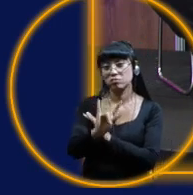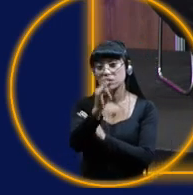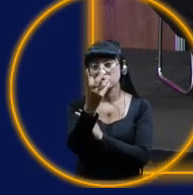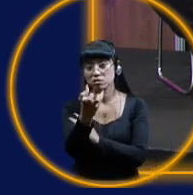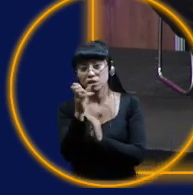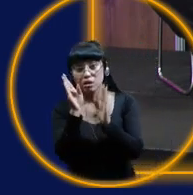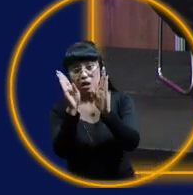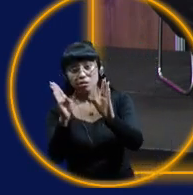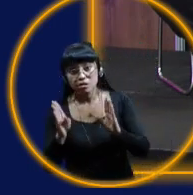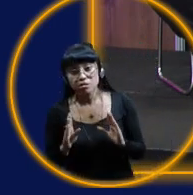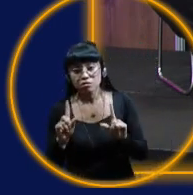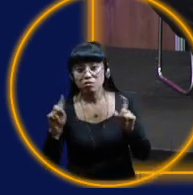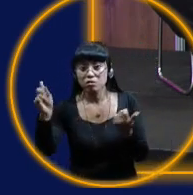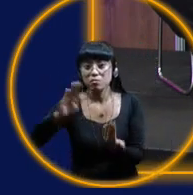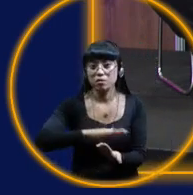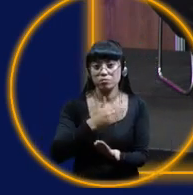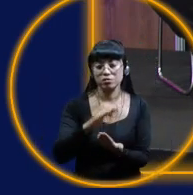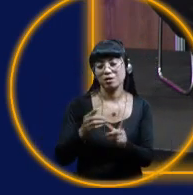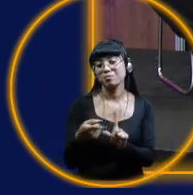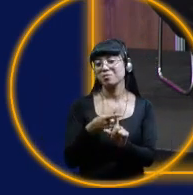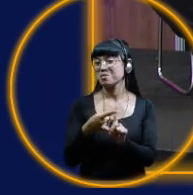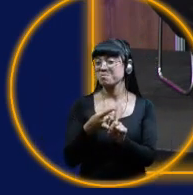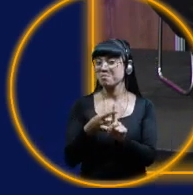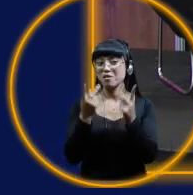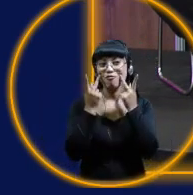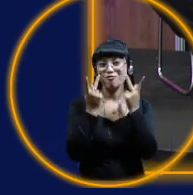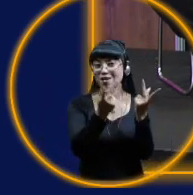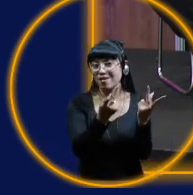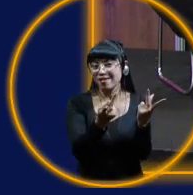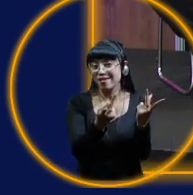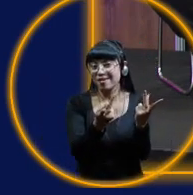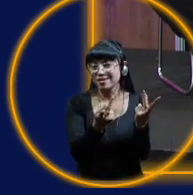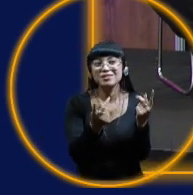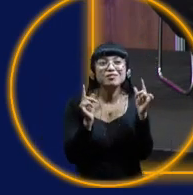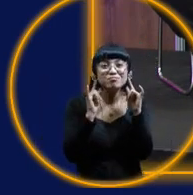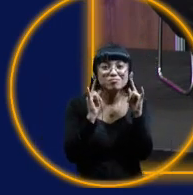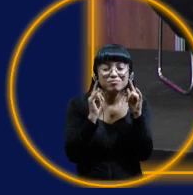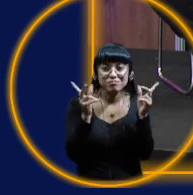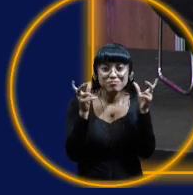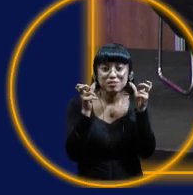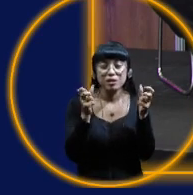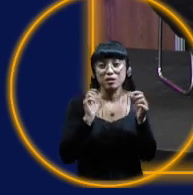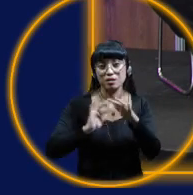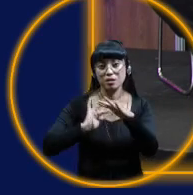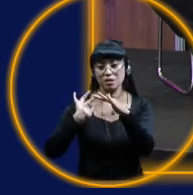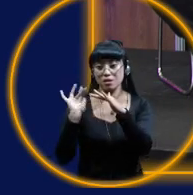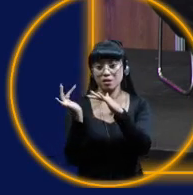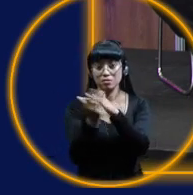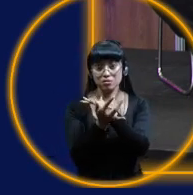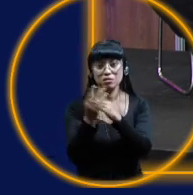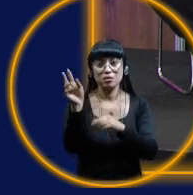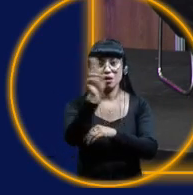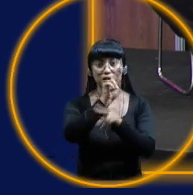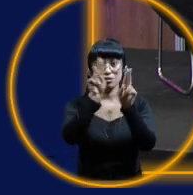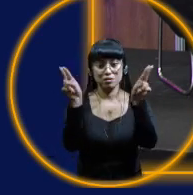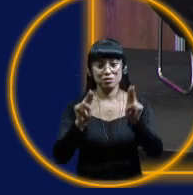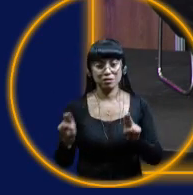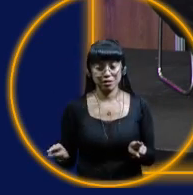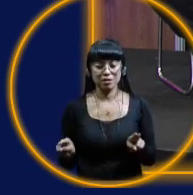they'd have to see it first, because social media and the internet is really a visual medium first and